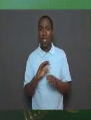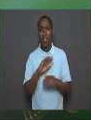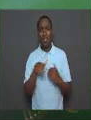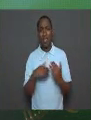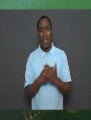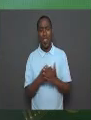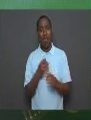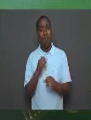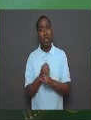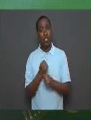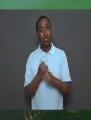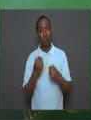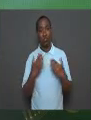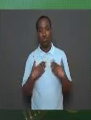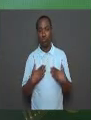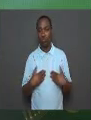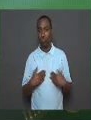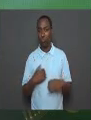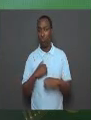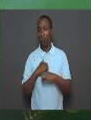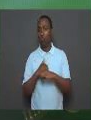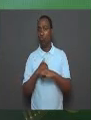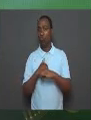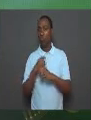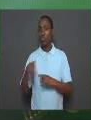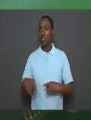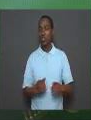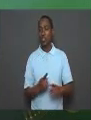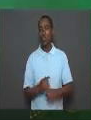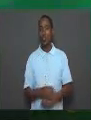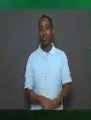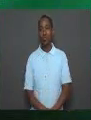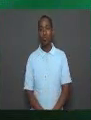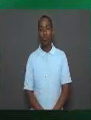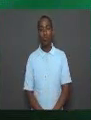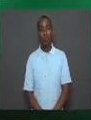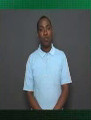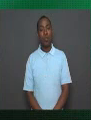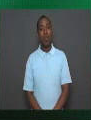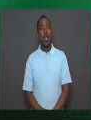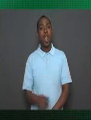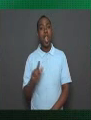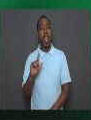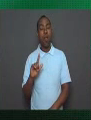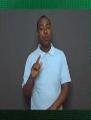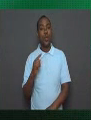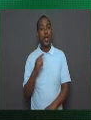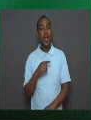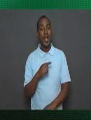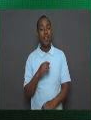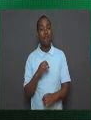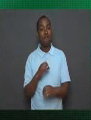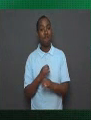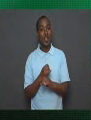proper functioning of the body's immune system. The lymph glands function